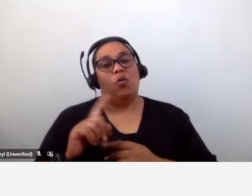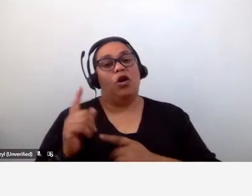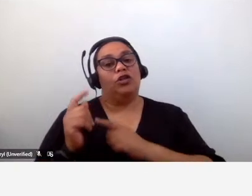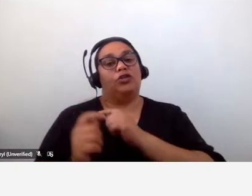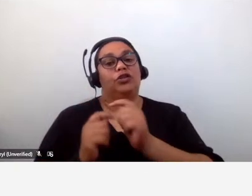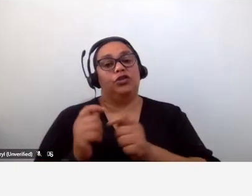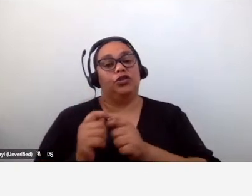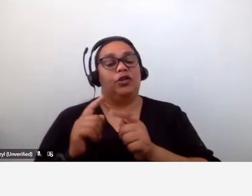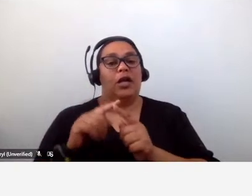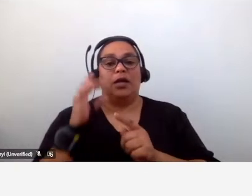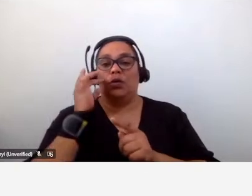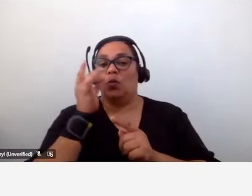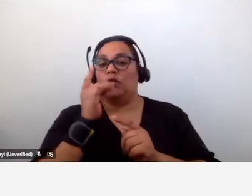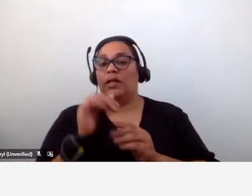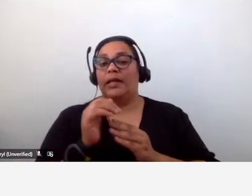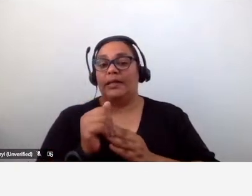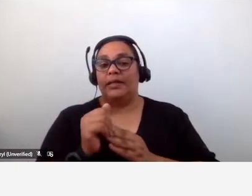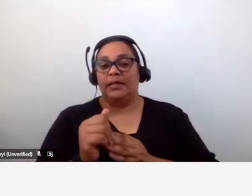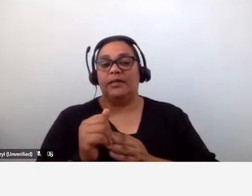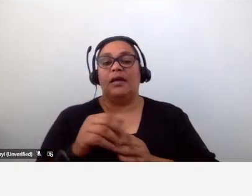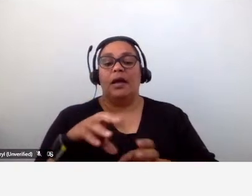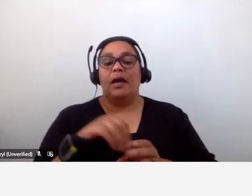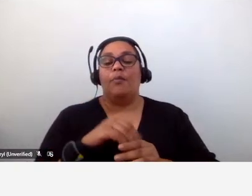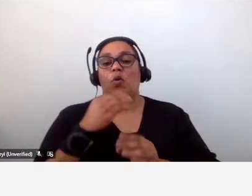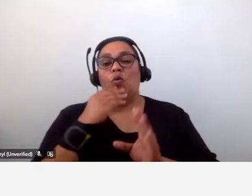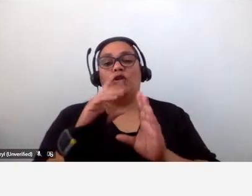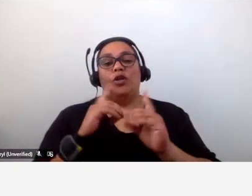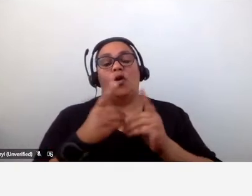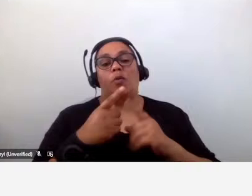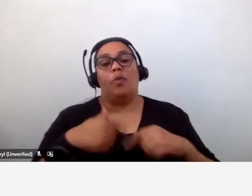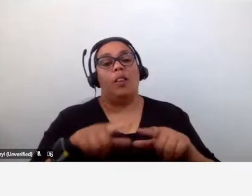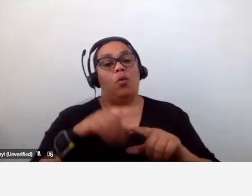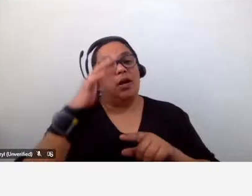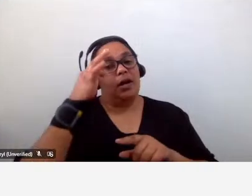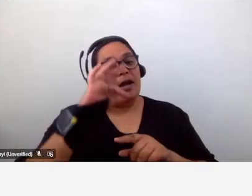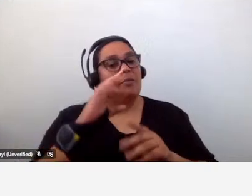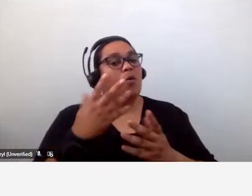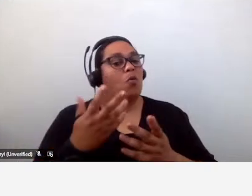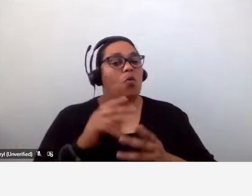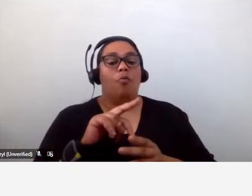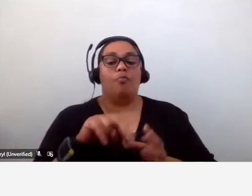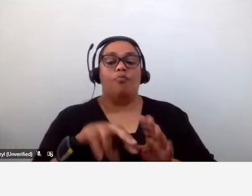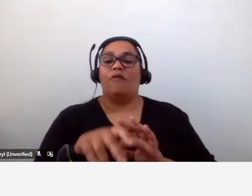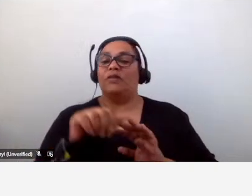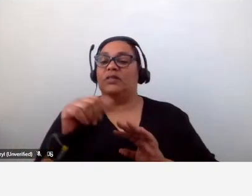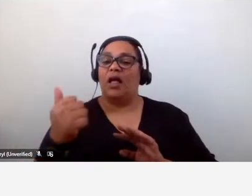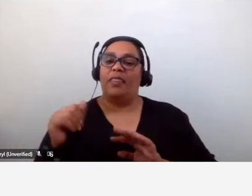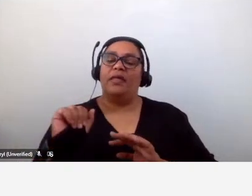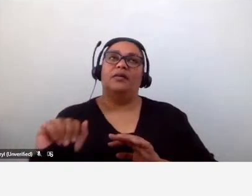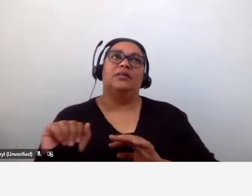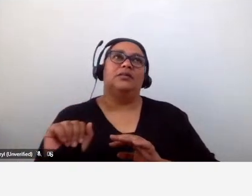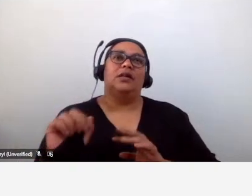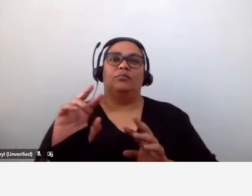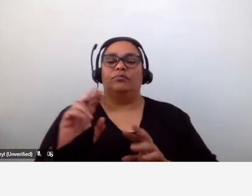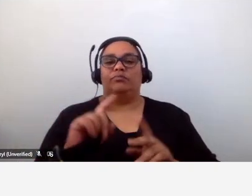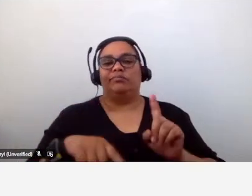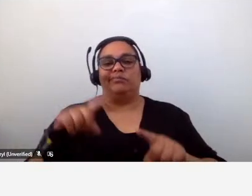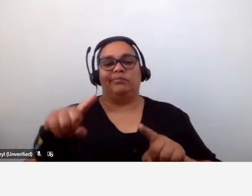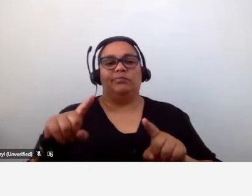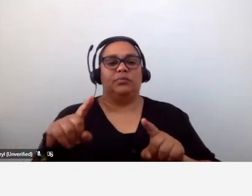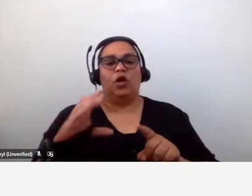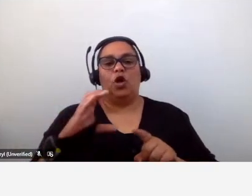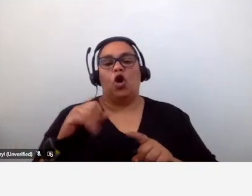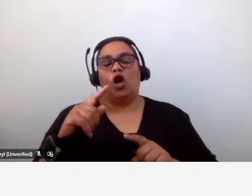traditional and Khoisan leadership rests with the Department of Local Government, or in other provinces, it's the respective